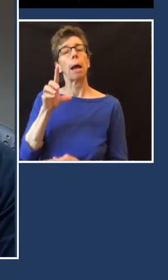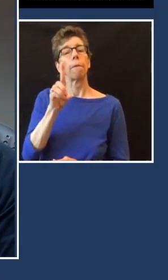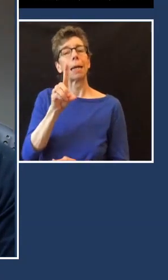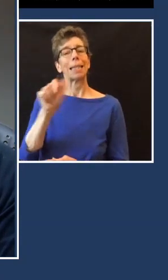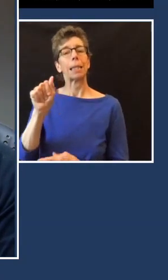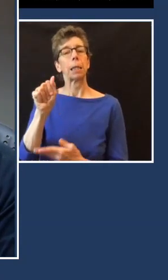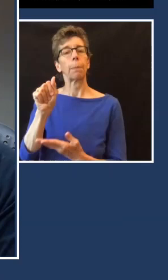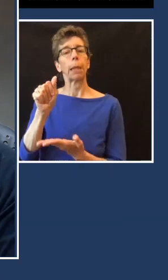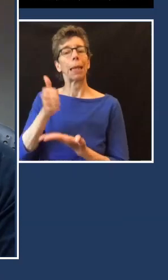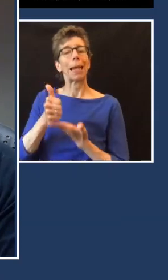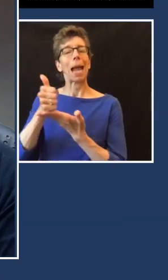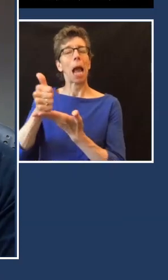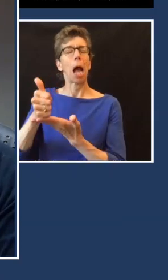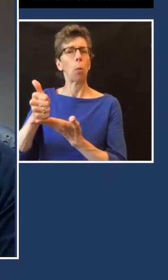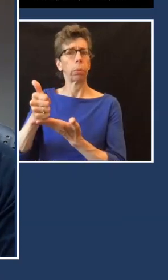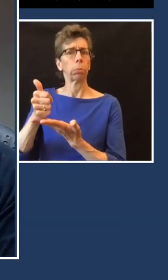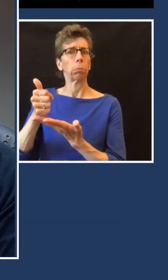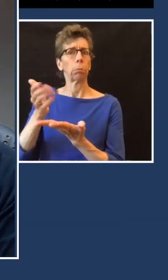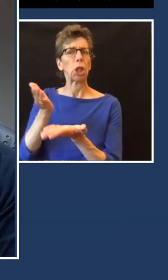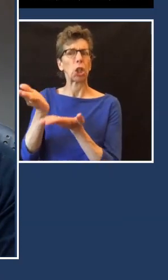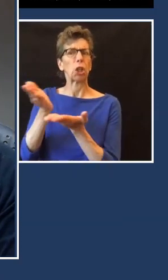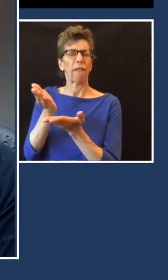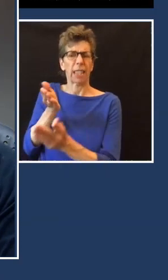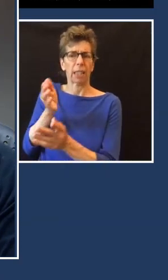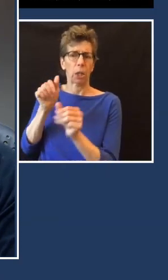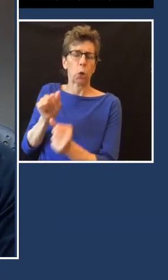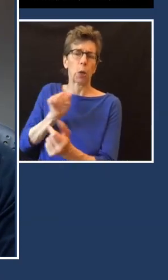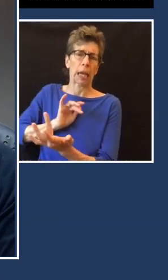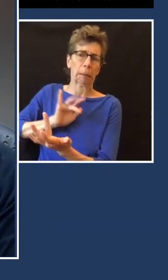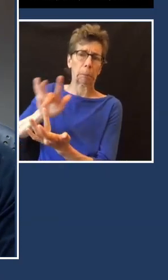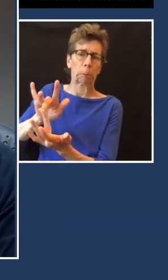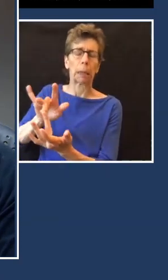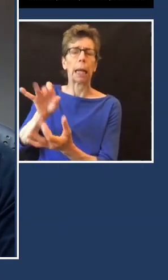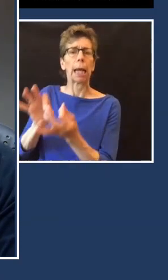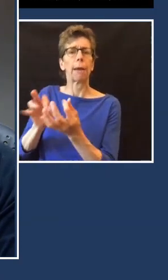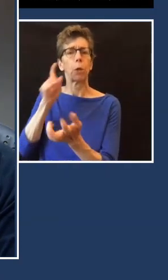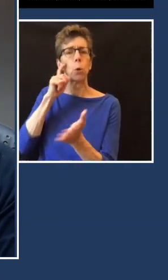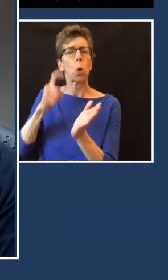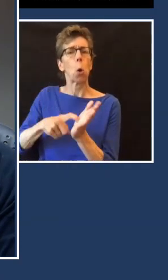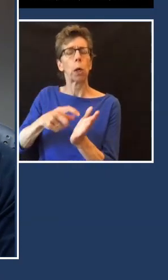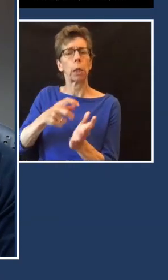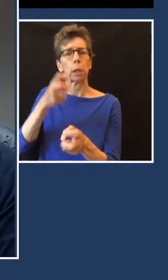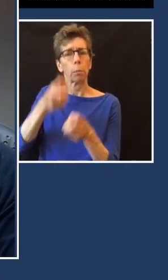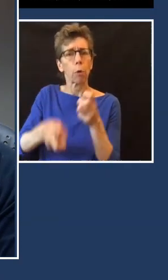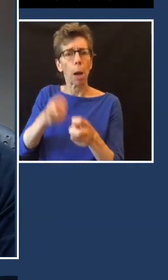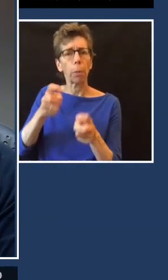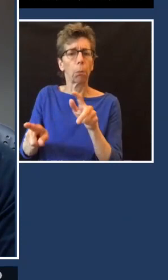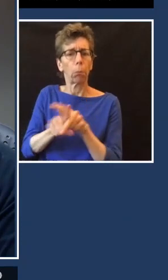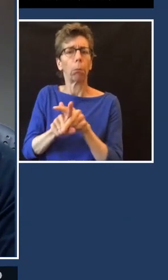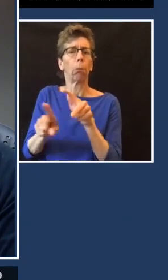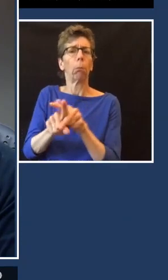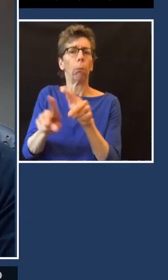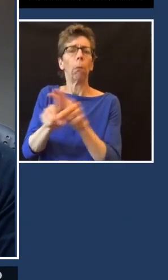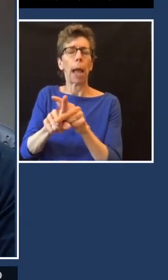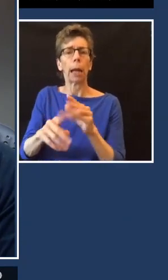help for if you have any bugs or if there's any accessibility related issues on LinkedIn.